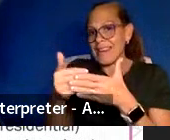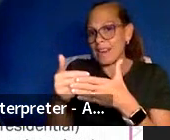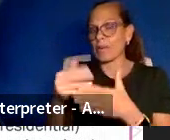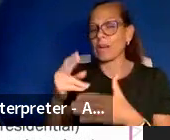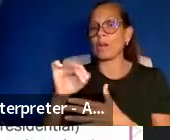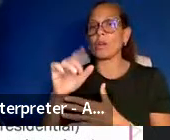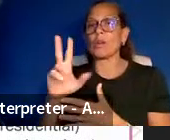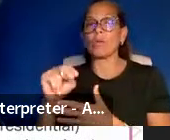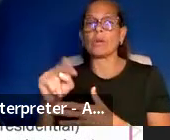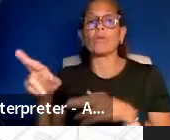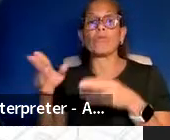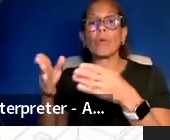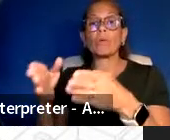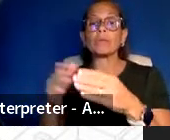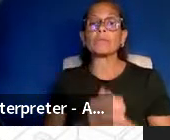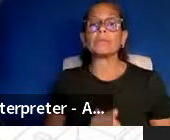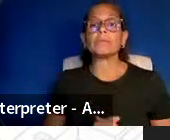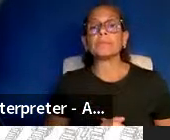Next slide.